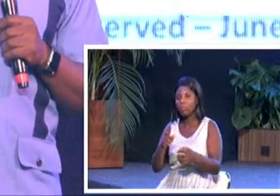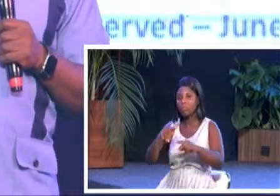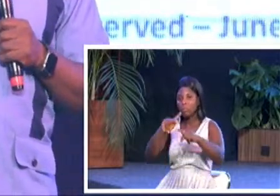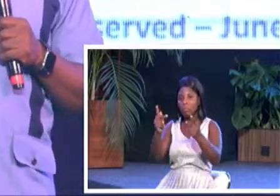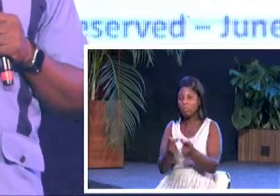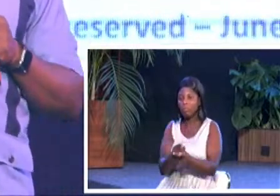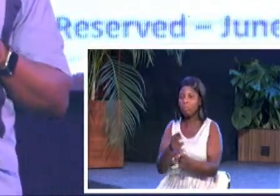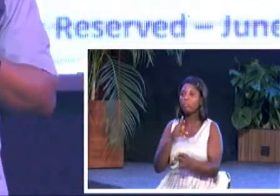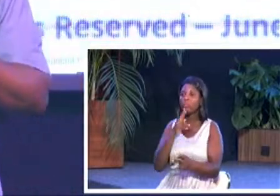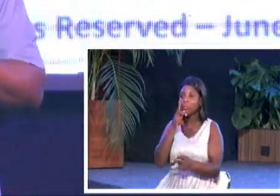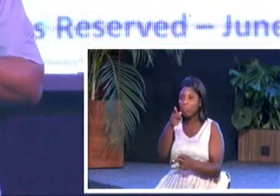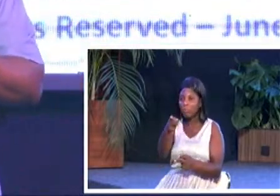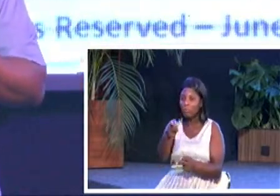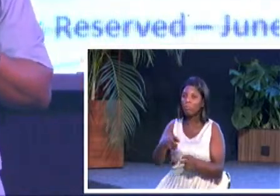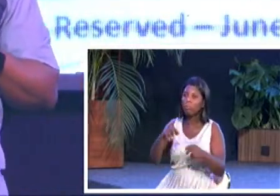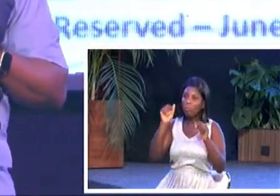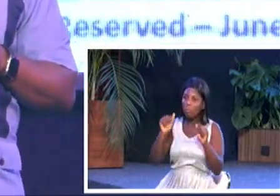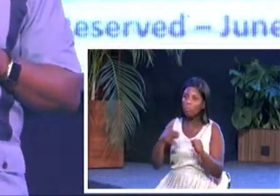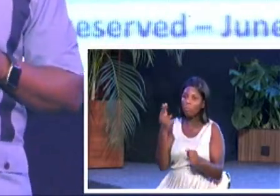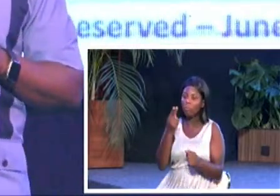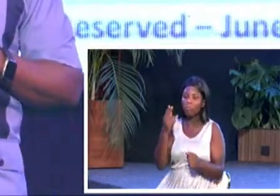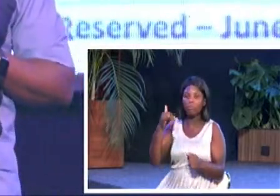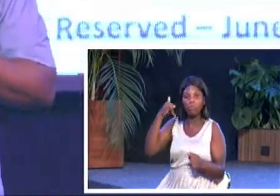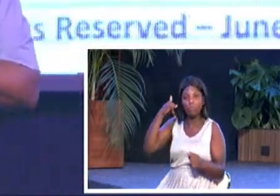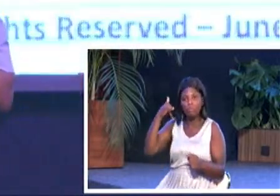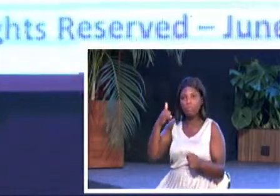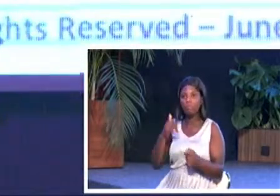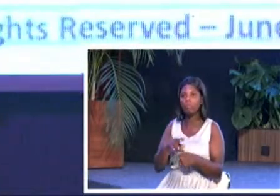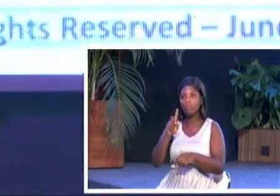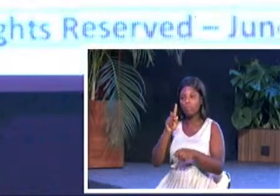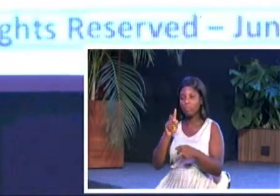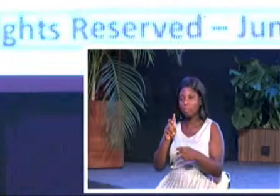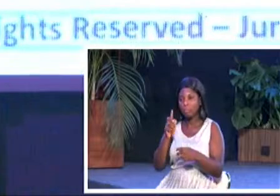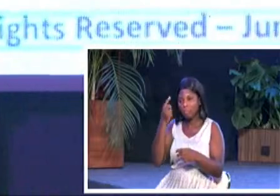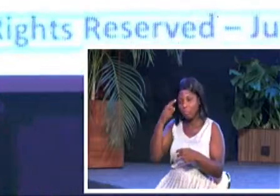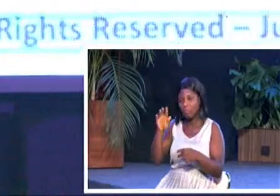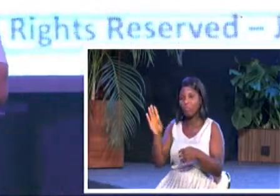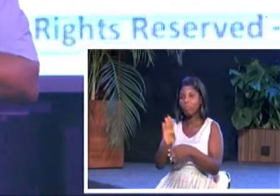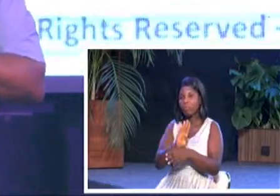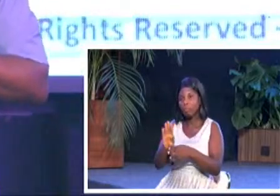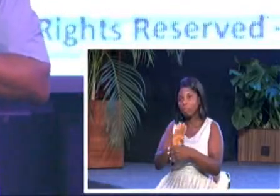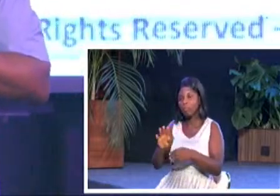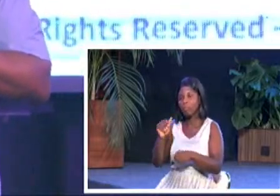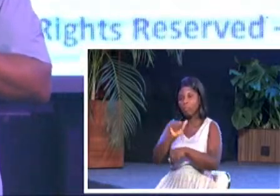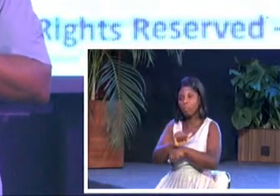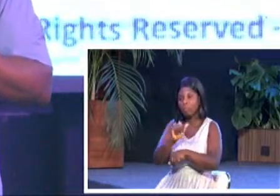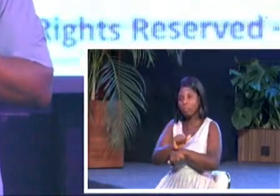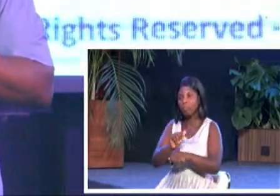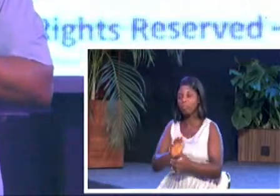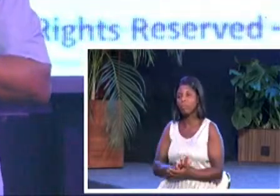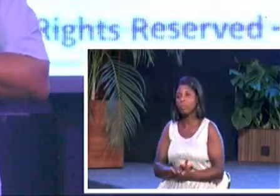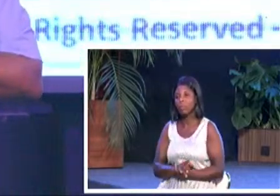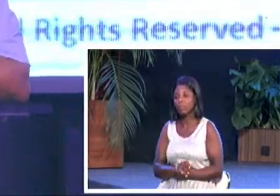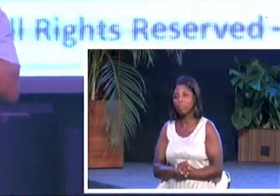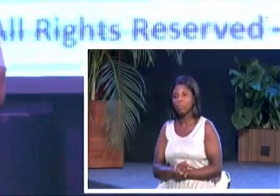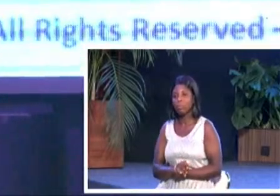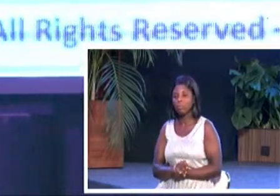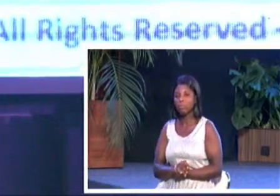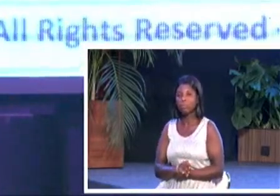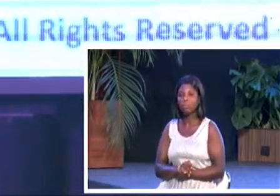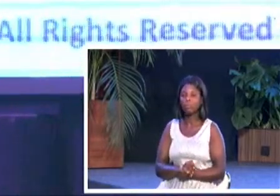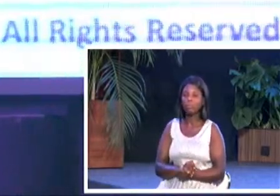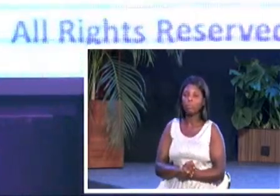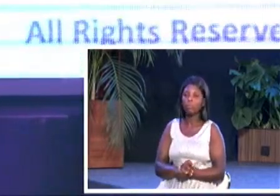designing or managing an online platform for a company in South Africa. Remote work, and that happened during the COVID